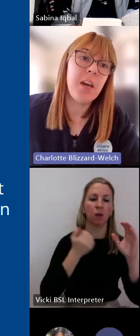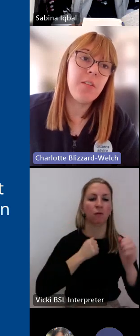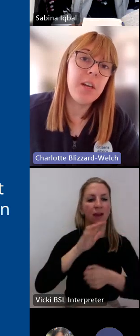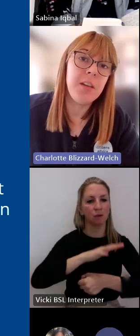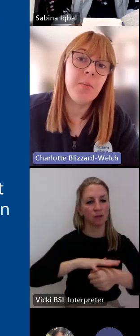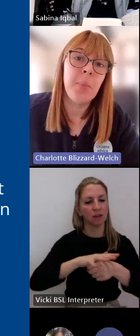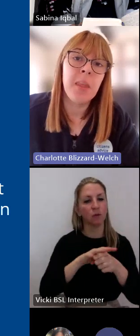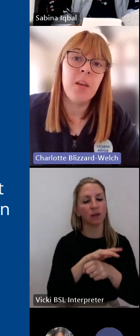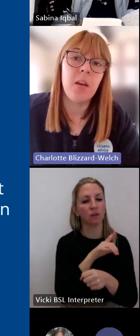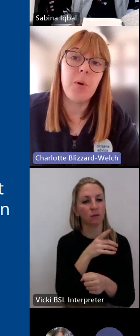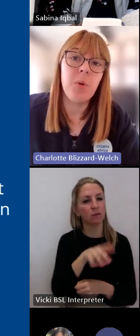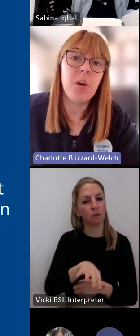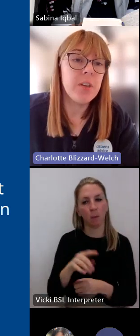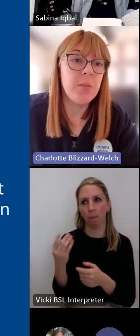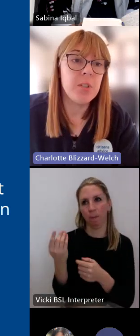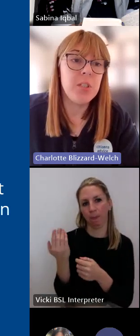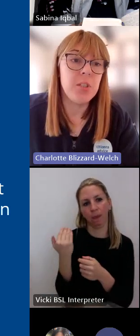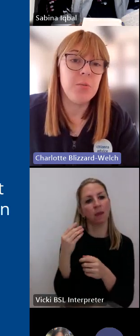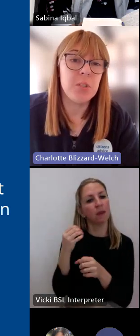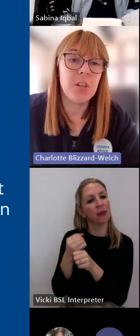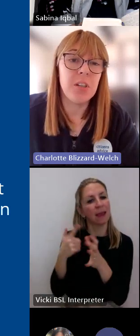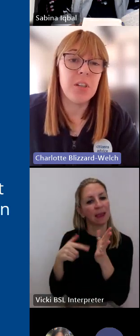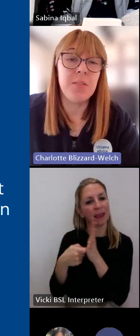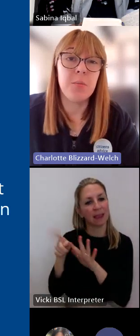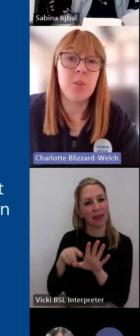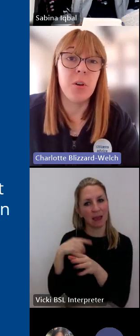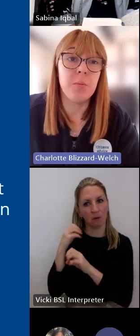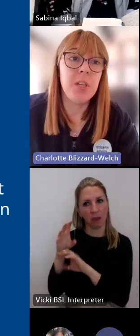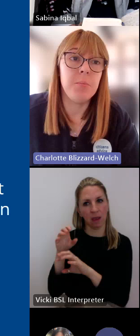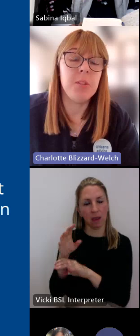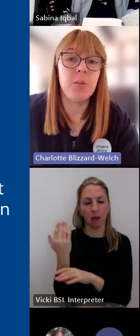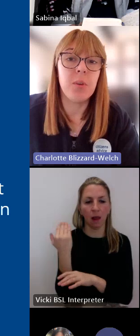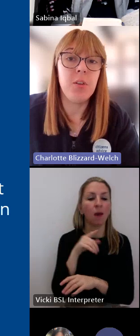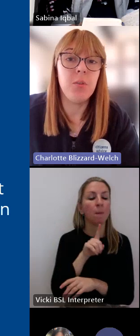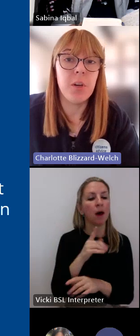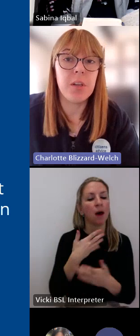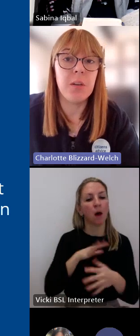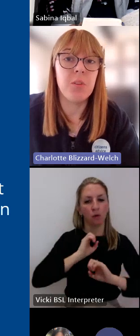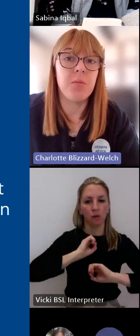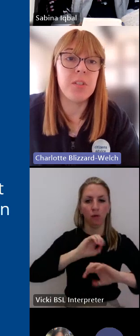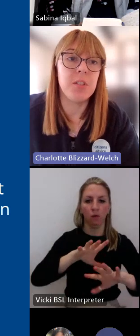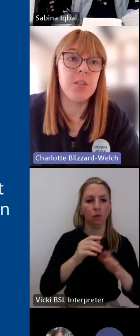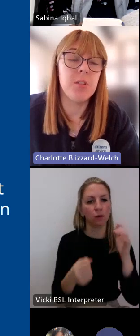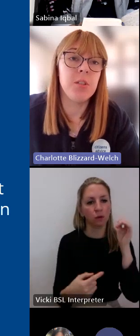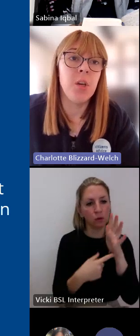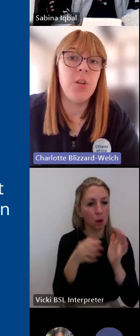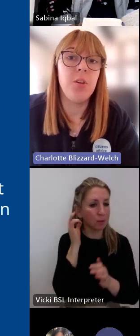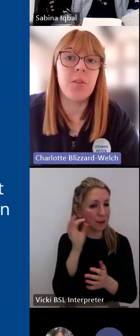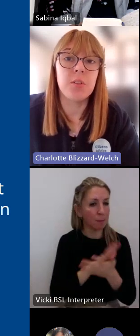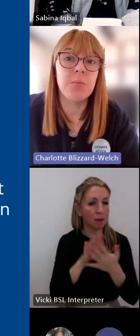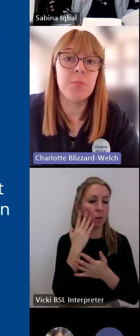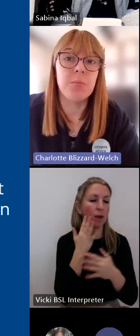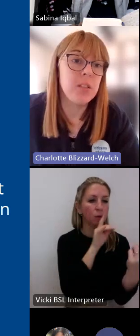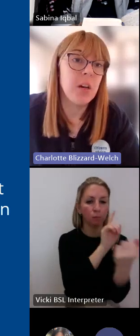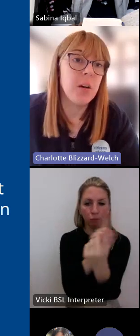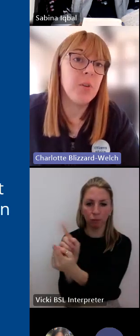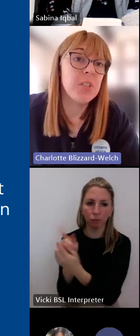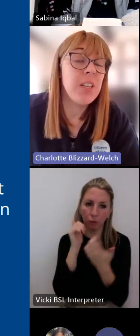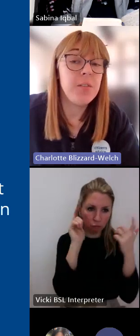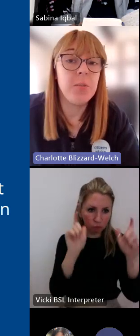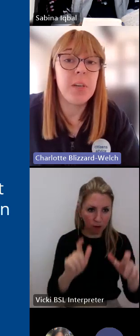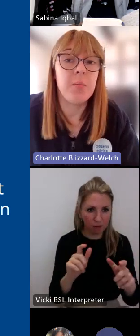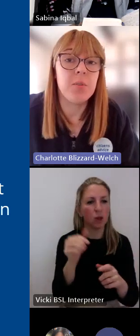from Gary, but what I really wanted to do was kind of give some top tips so that when you're working with residents, you've got some things